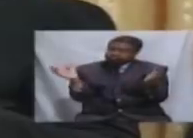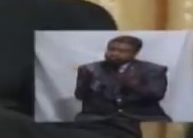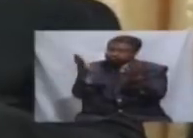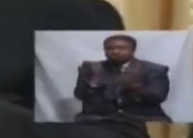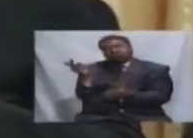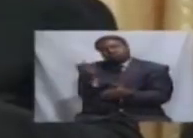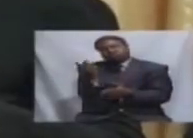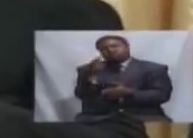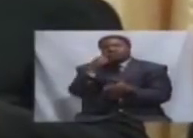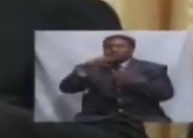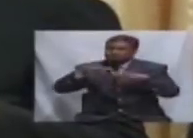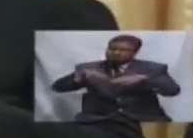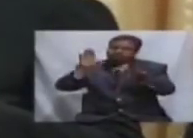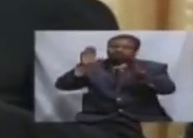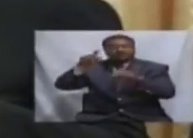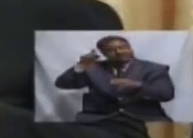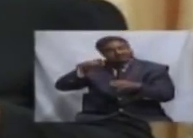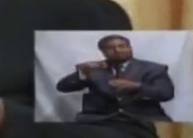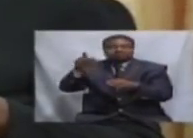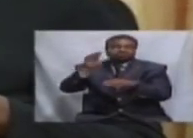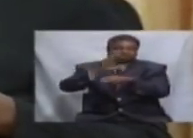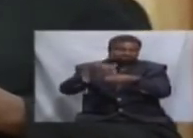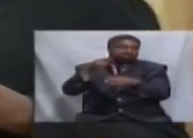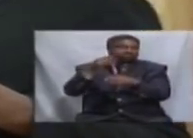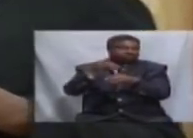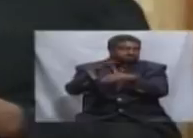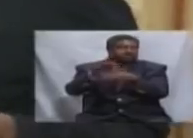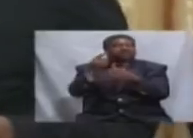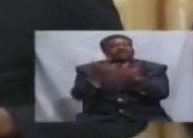officials when need arises.